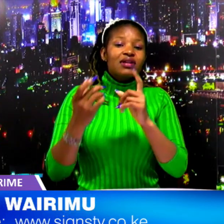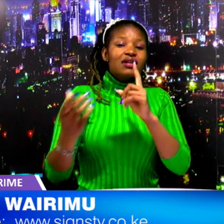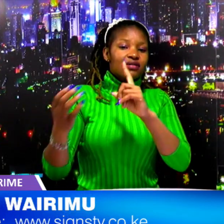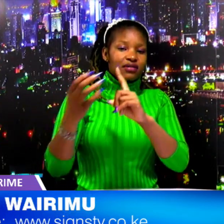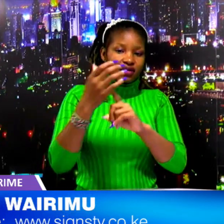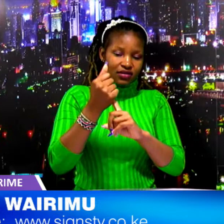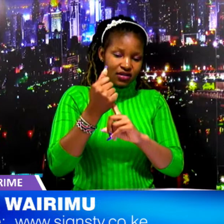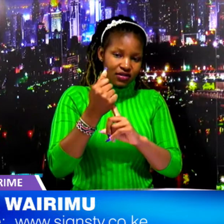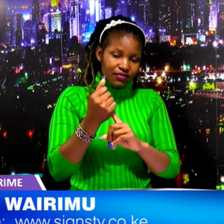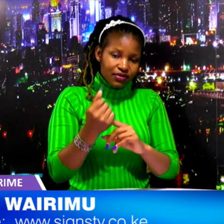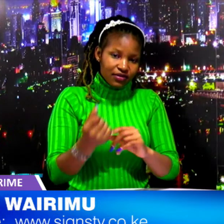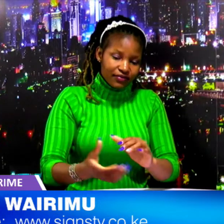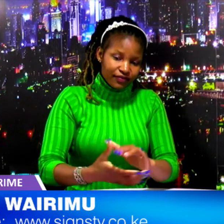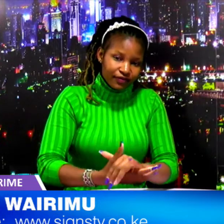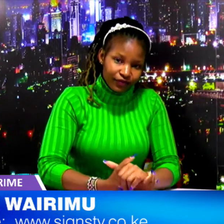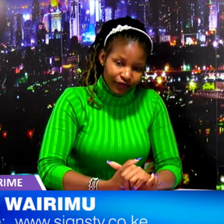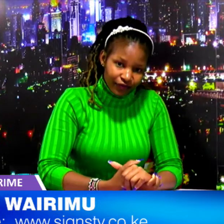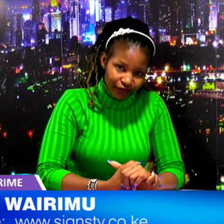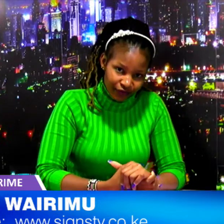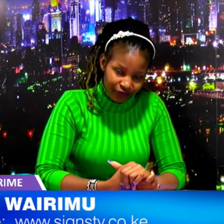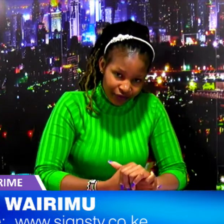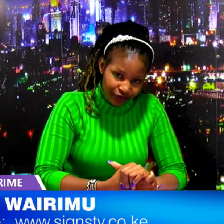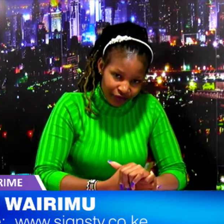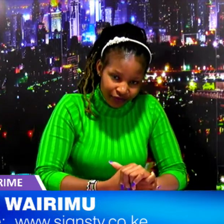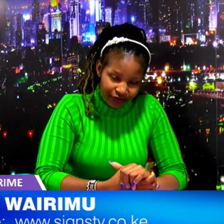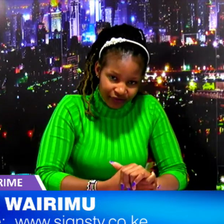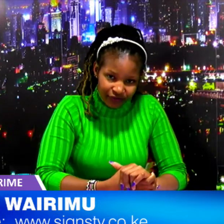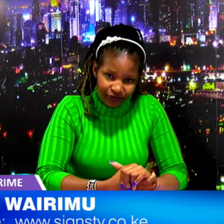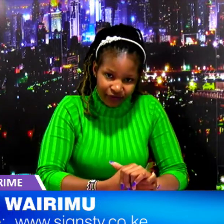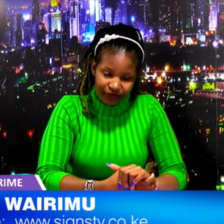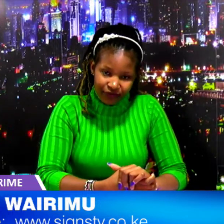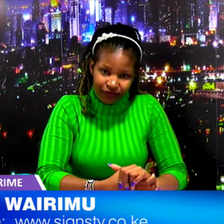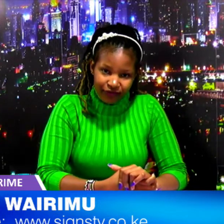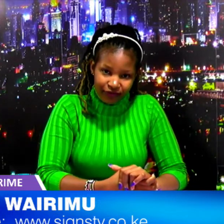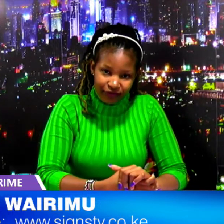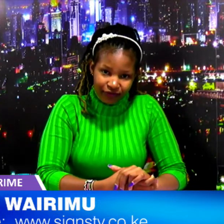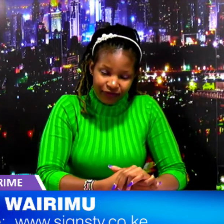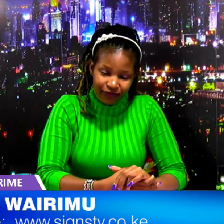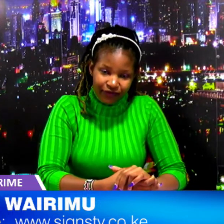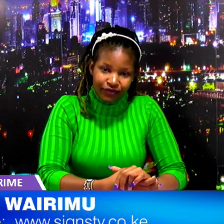to extraordinary achievements.